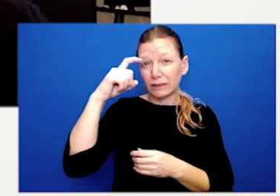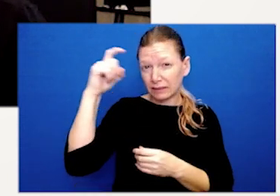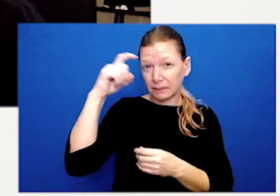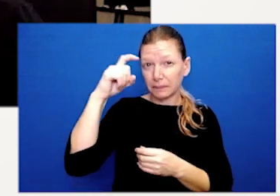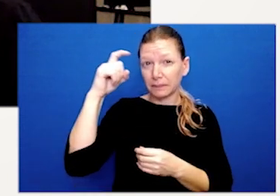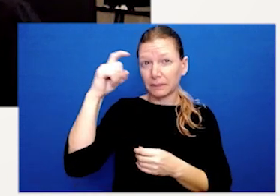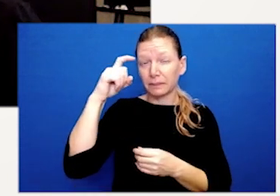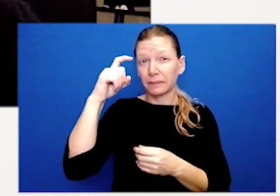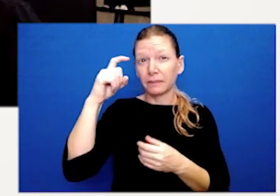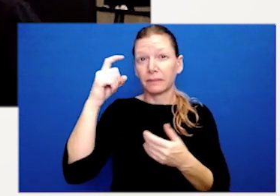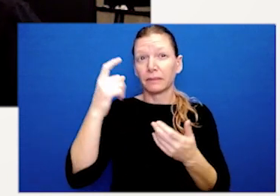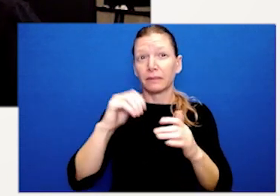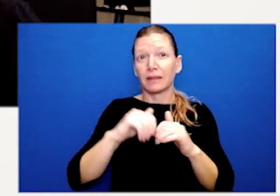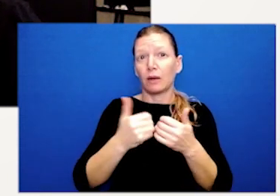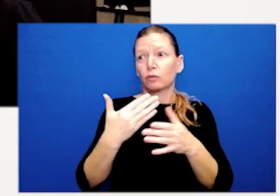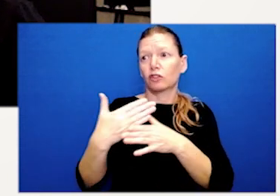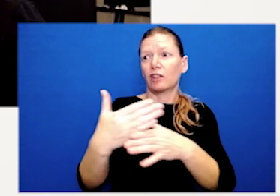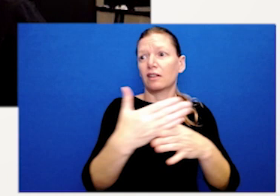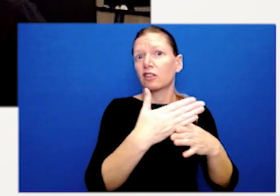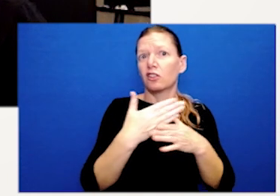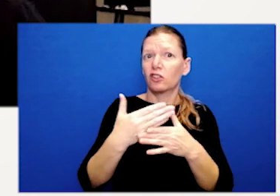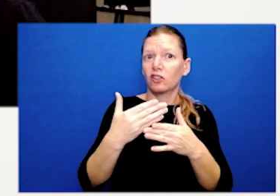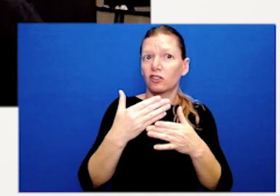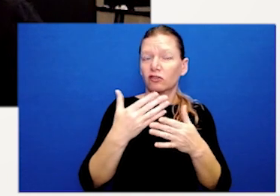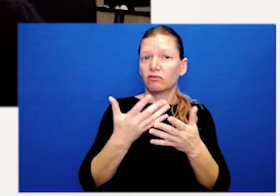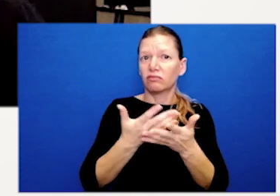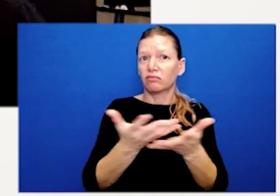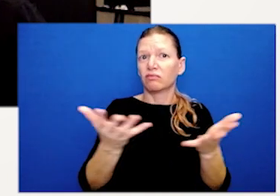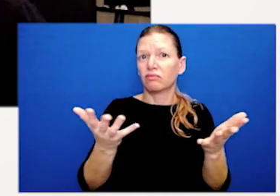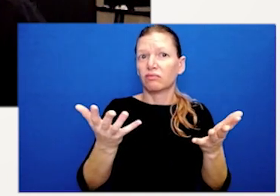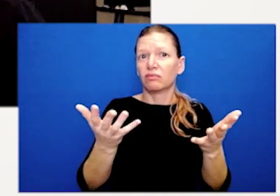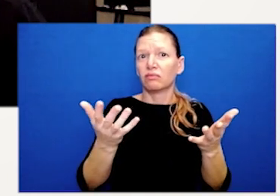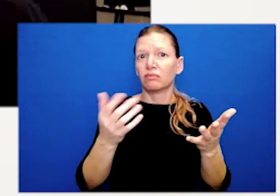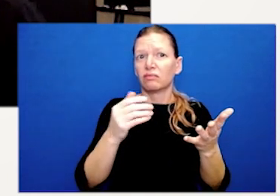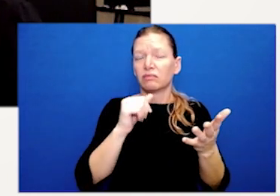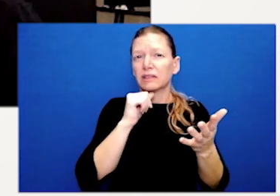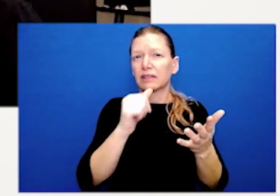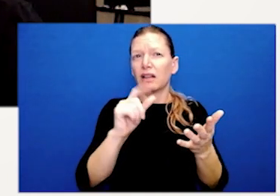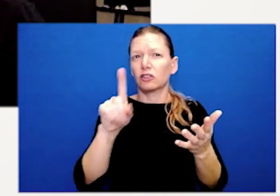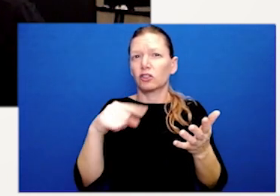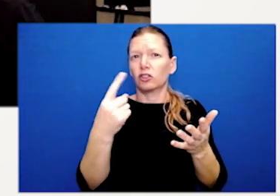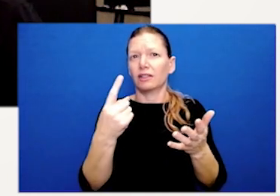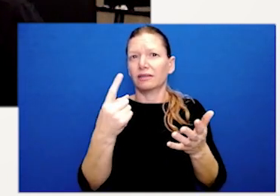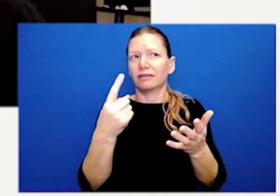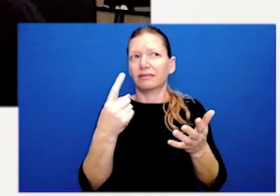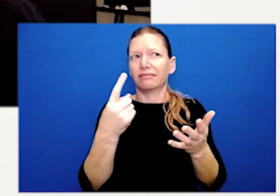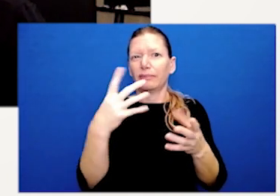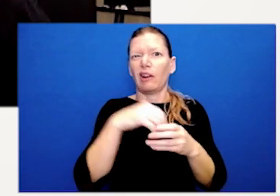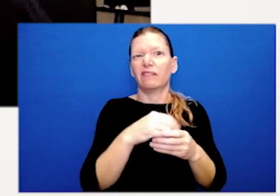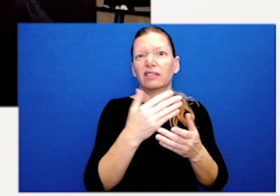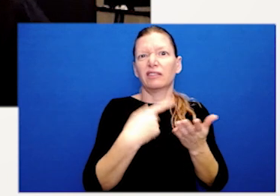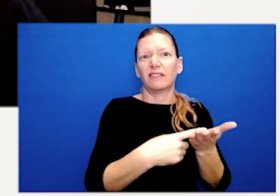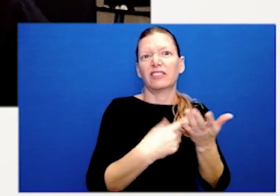we also have a lot of wisdom to share in this larger picture that is just completely not part of